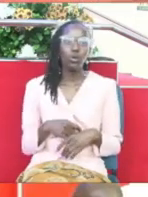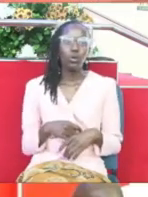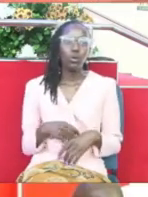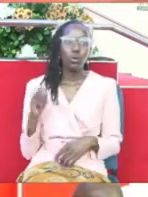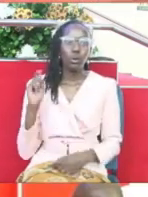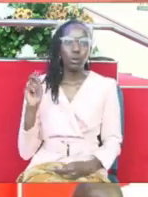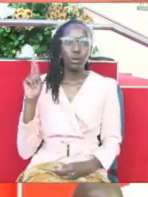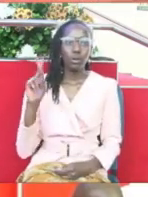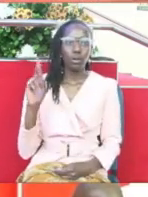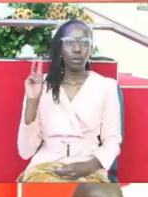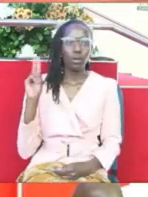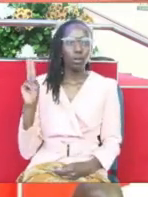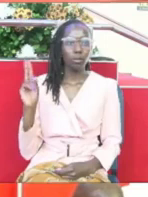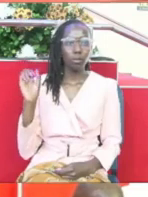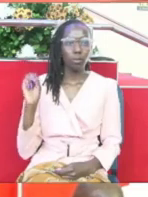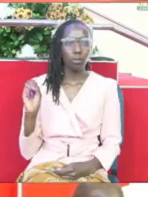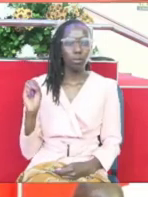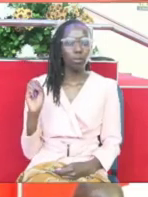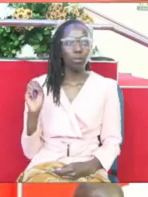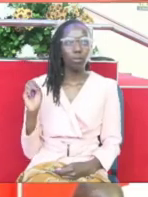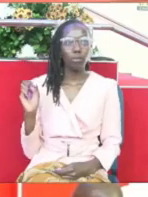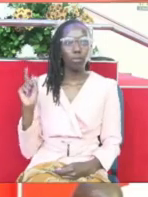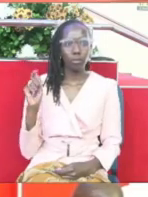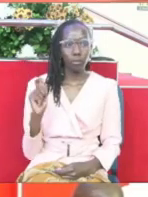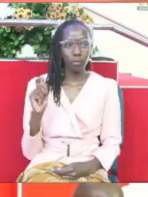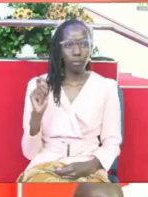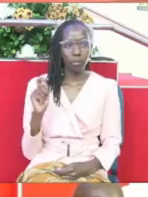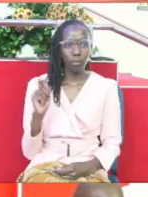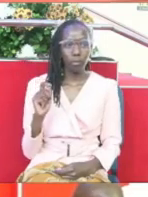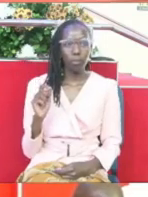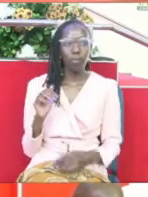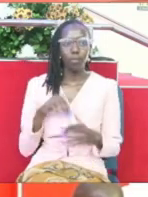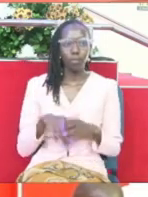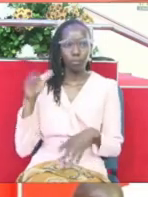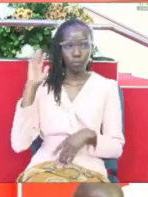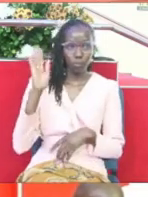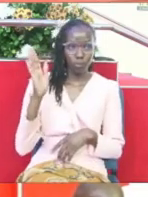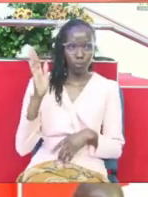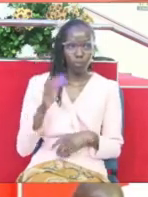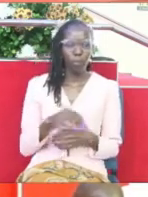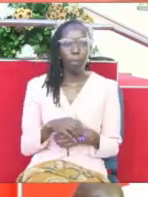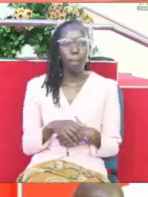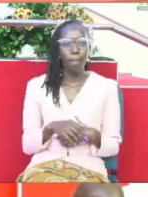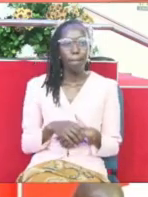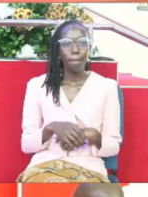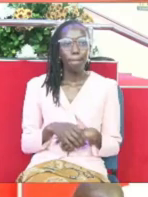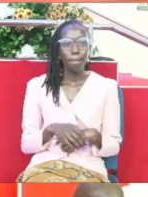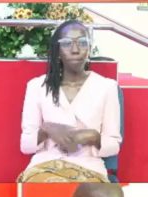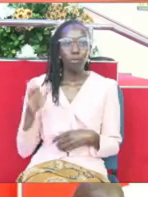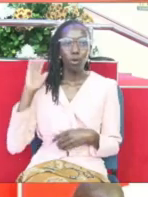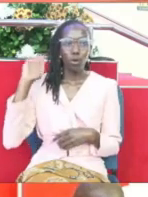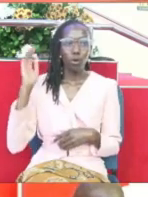knew that he knew beyond any reasonable doubt. Alijua bila tashwishi yoyote. Because he had walked with the